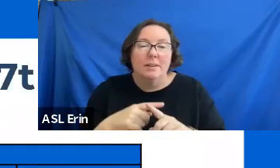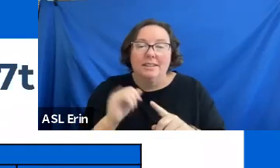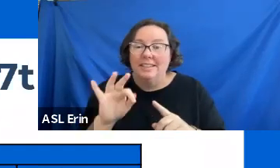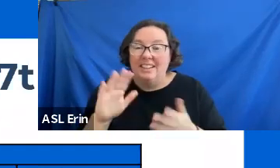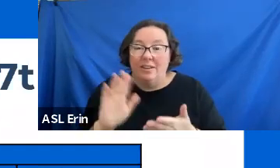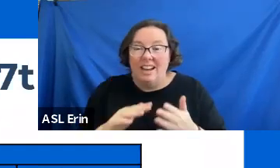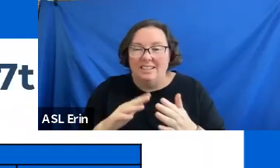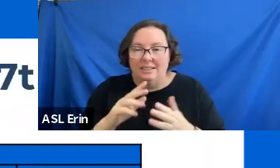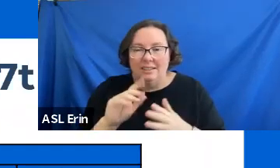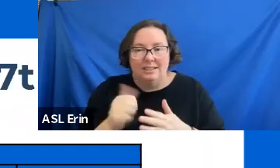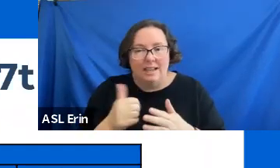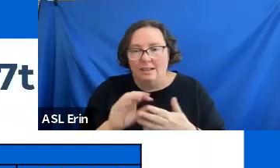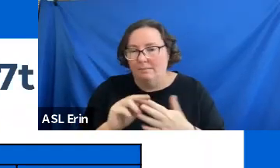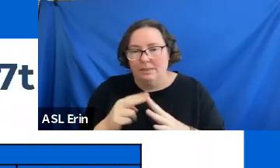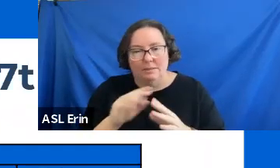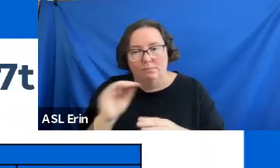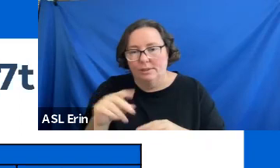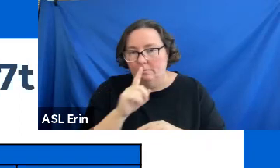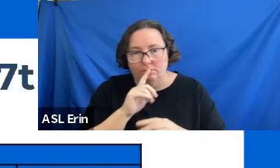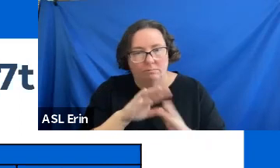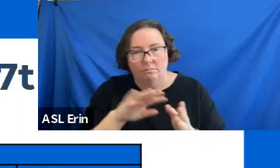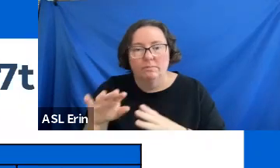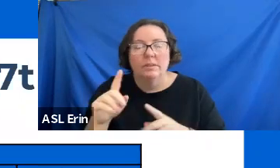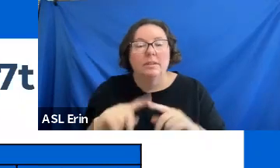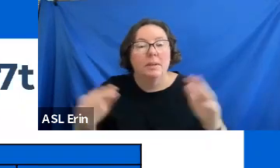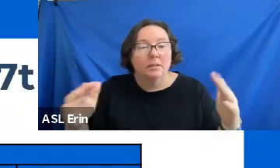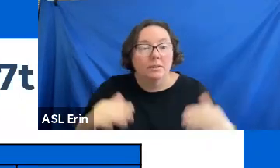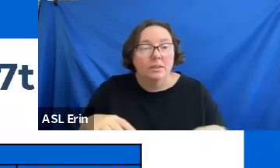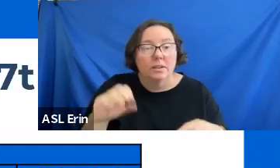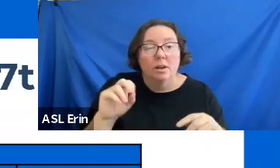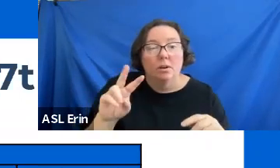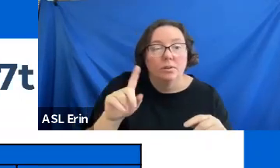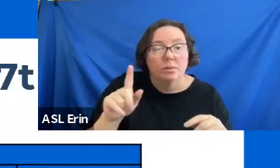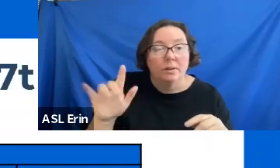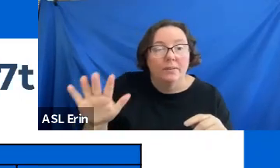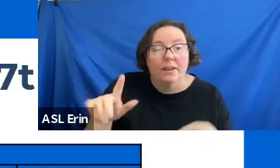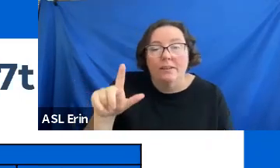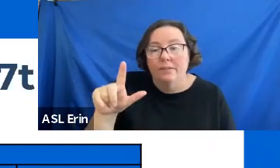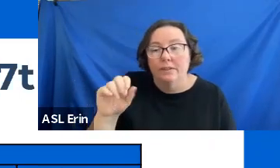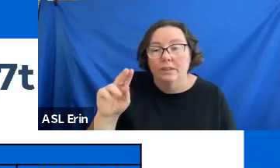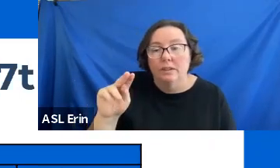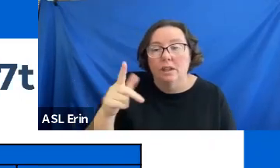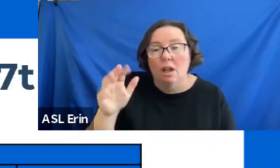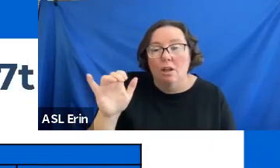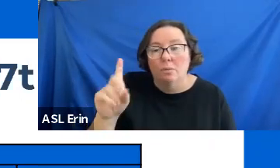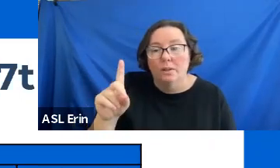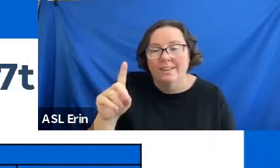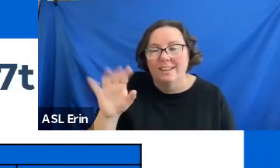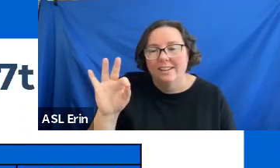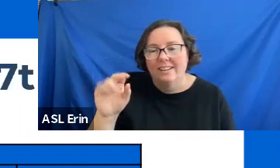percentages. So, but if we skip down to 02115 along with Fenway, you'll